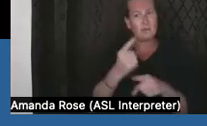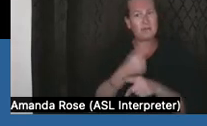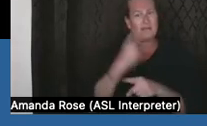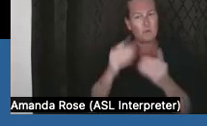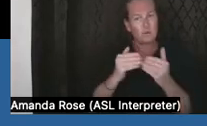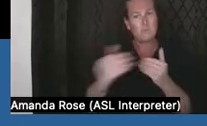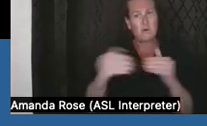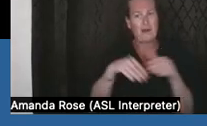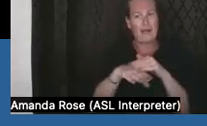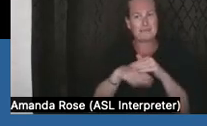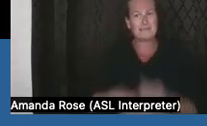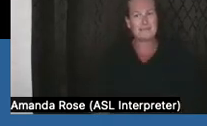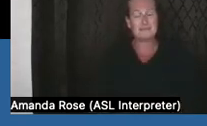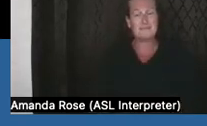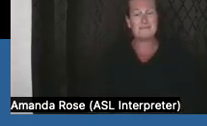is.